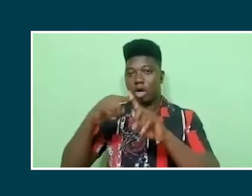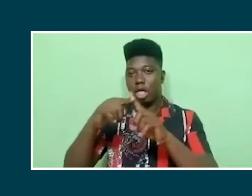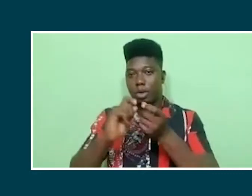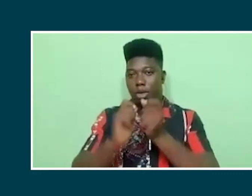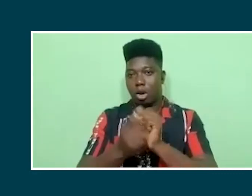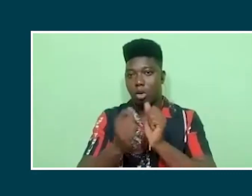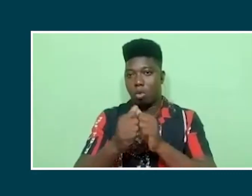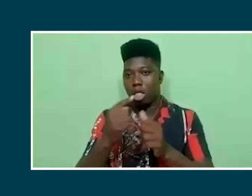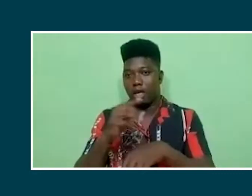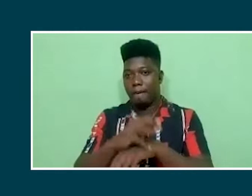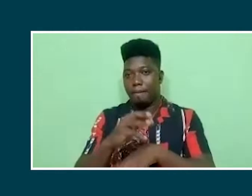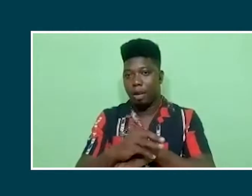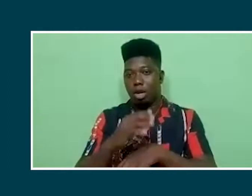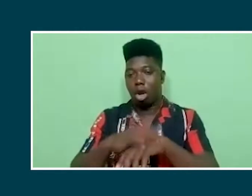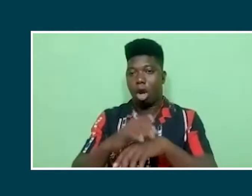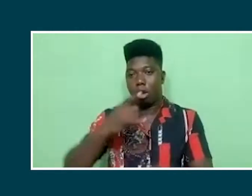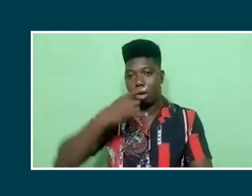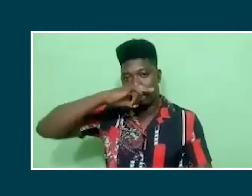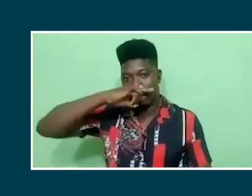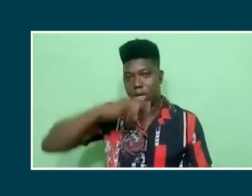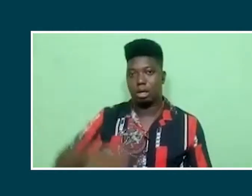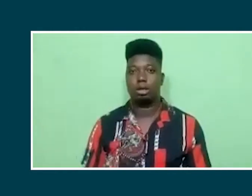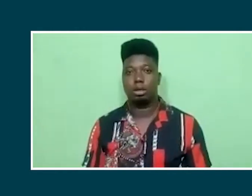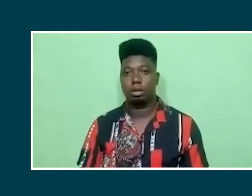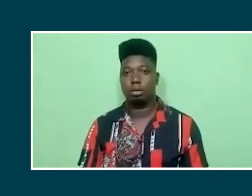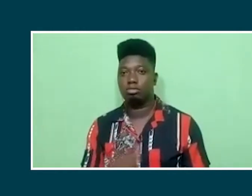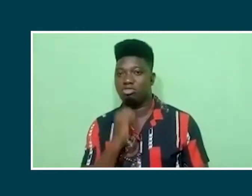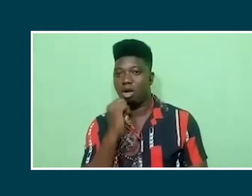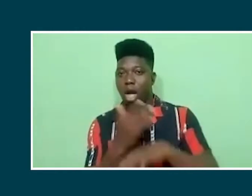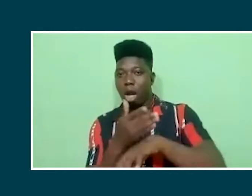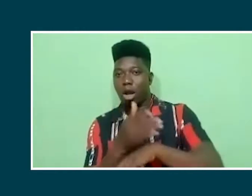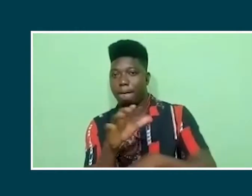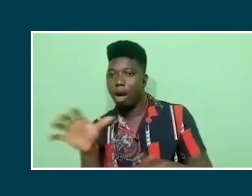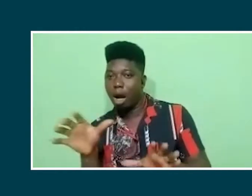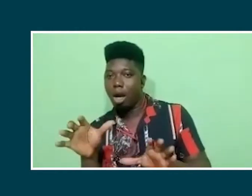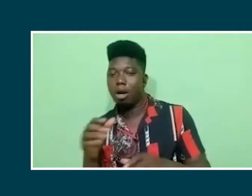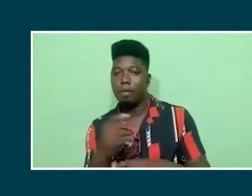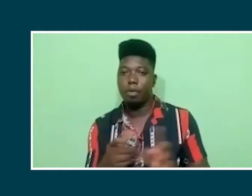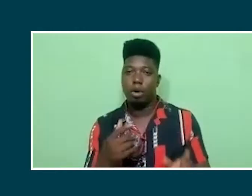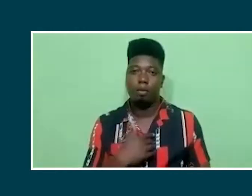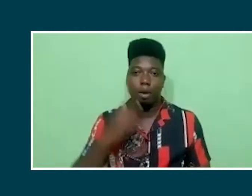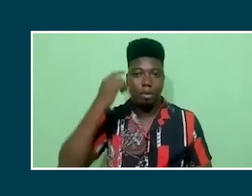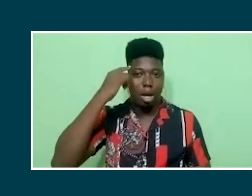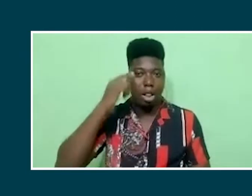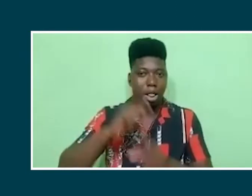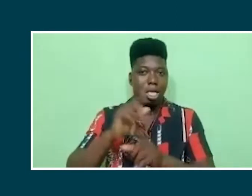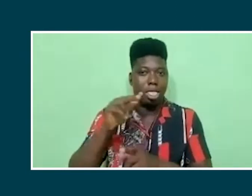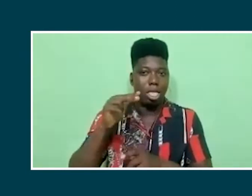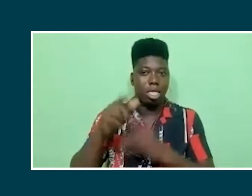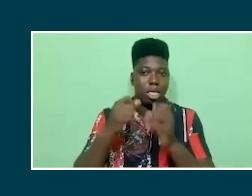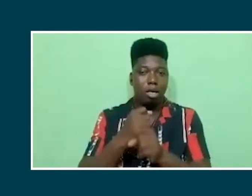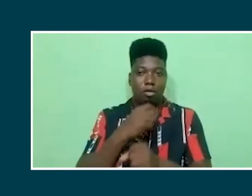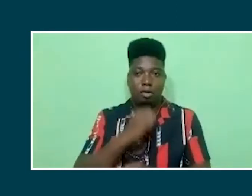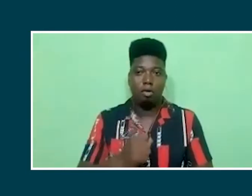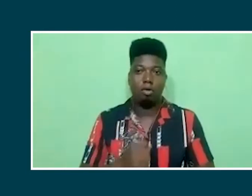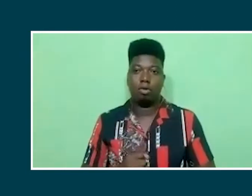getting now, not across the board universally, but my 13-year-old who's going into 8th grade, he, him pronouns, he